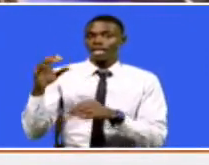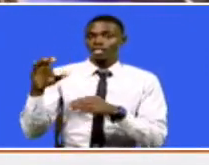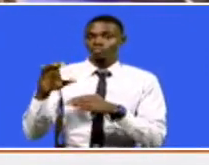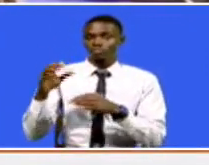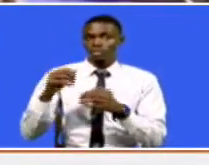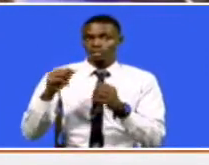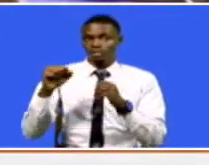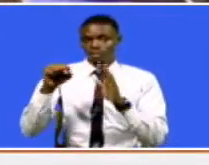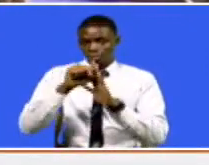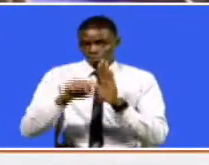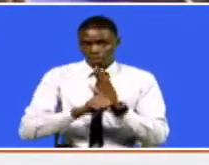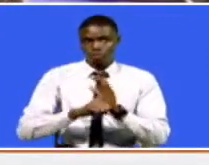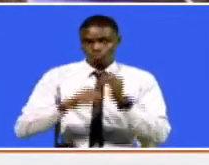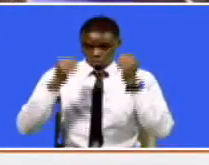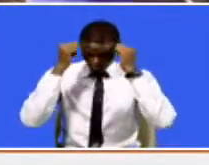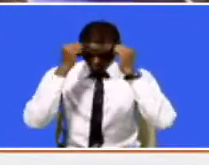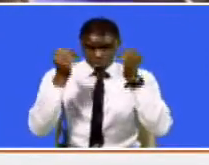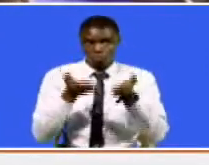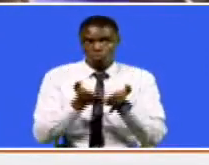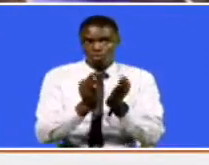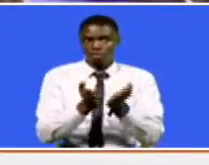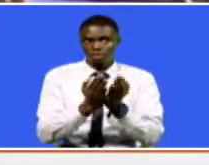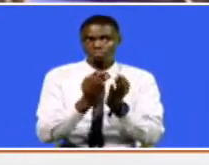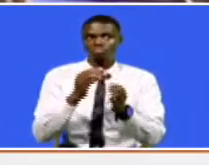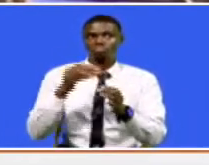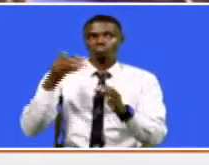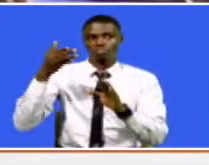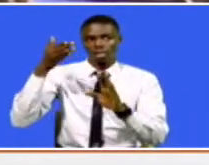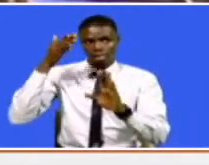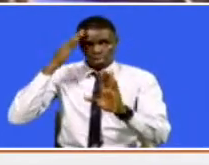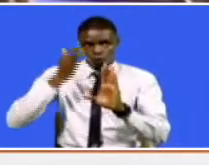ship, global studies, abnormal psychology,